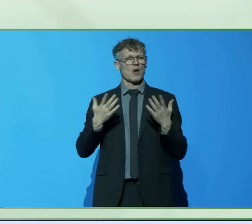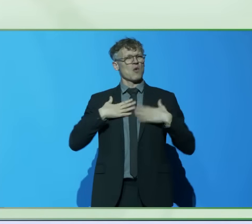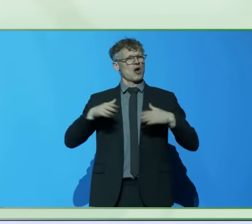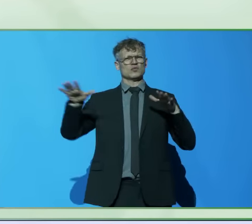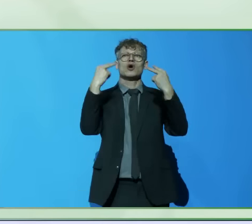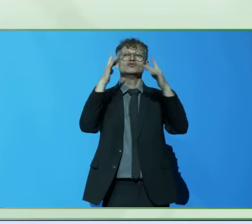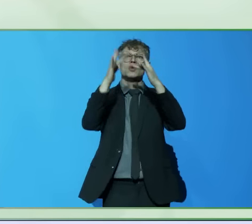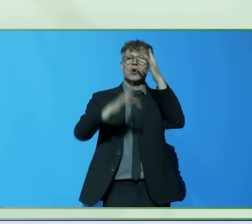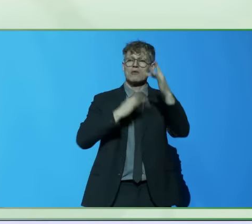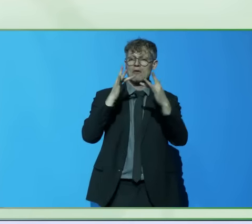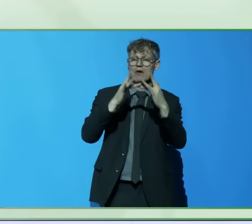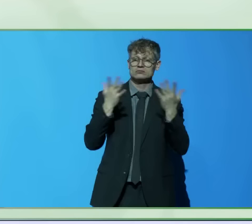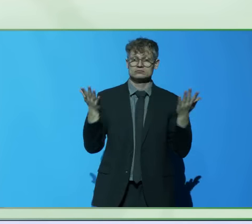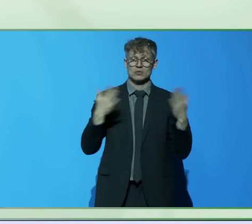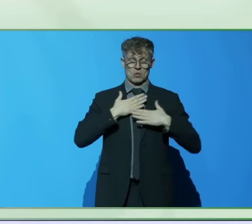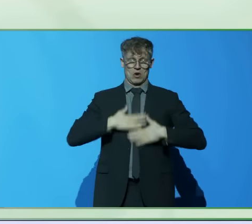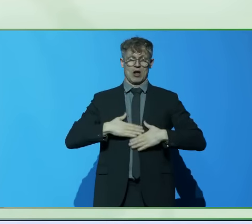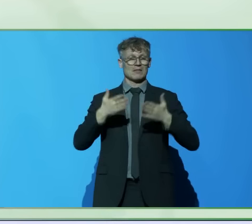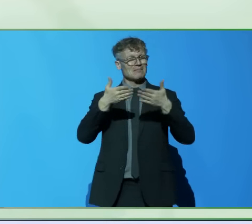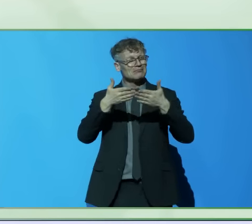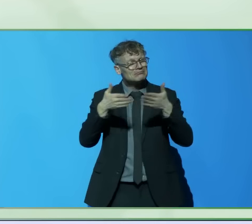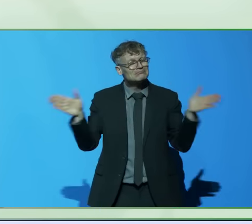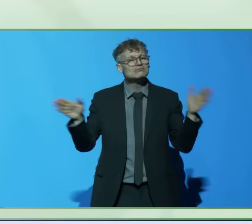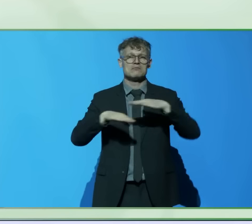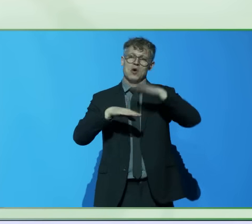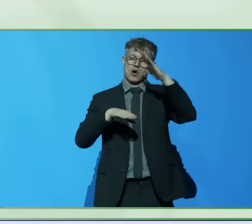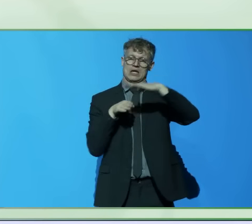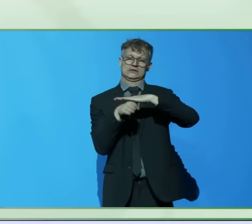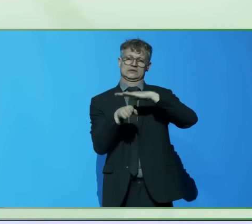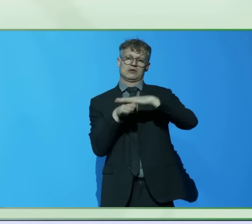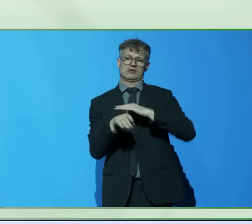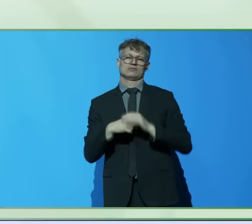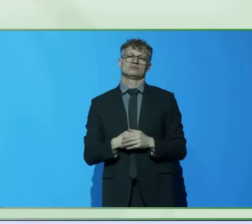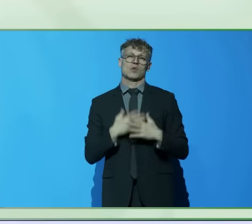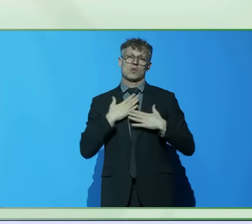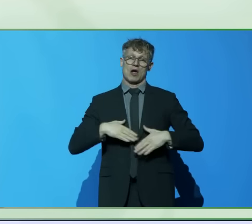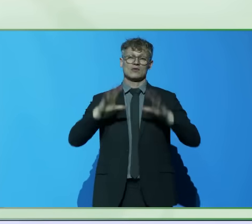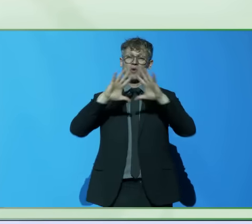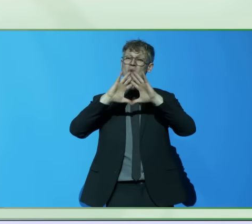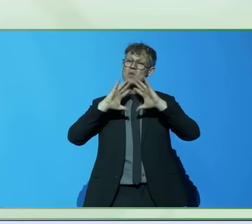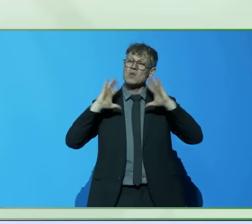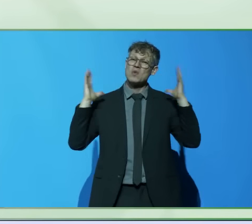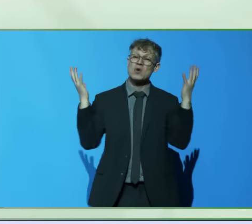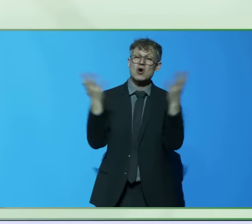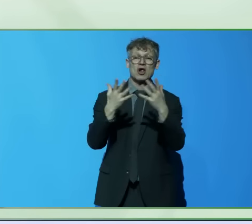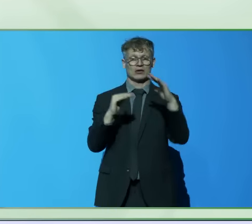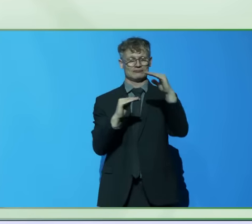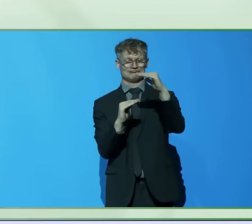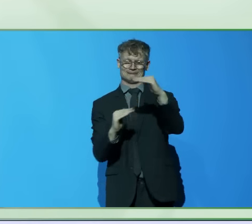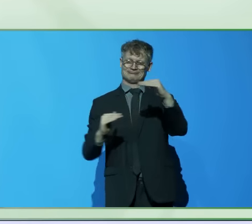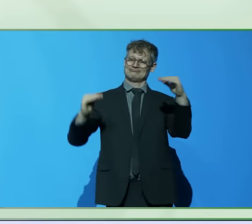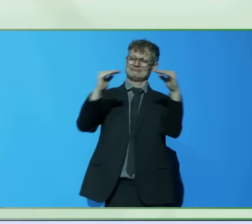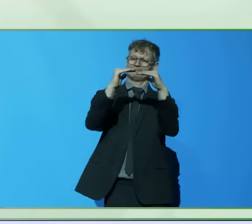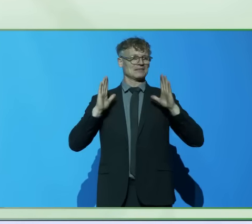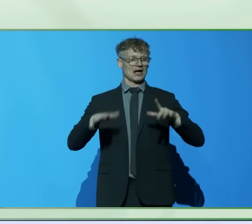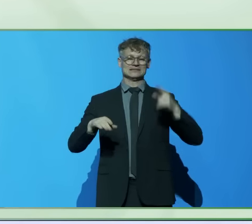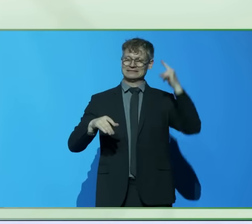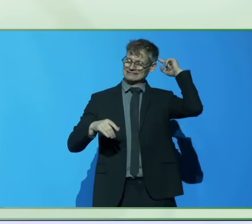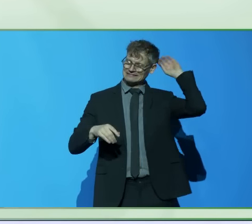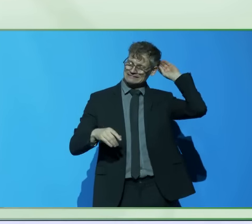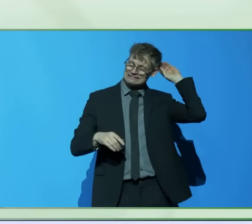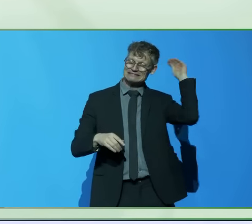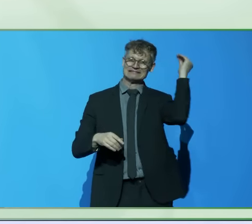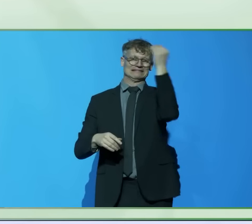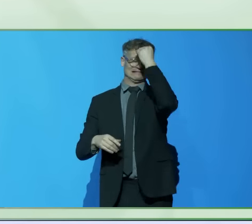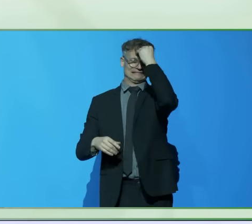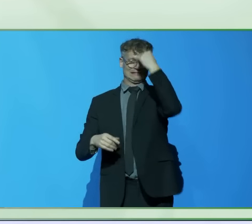watching online, unpick and redo the ableism that lives within all of us. As we think about progress, this is my lift our ambition